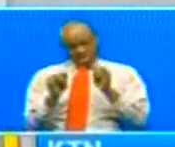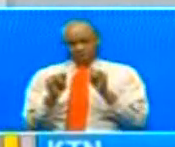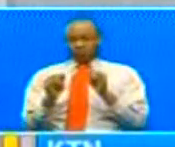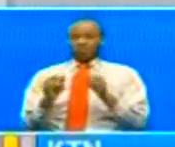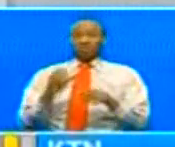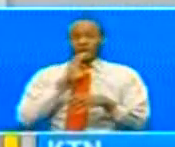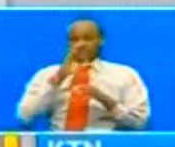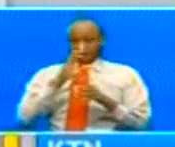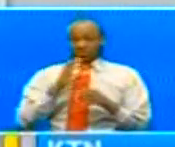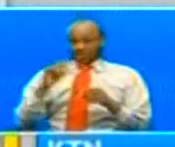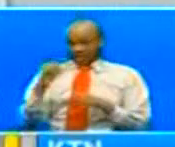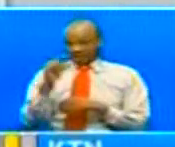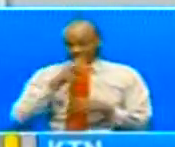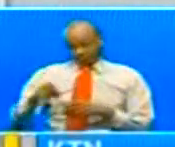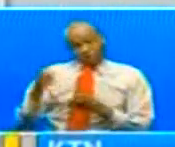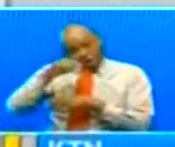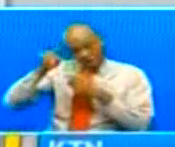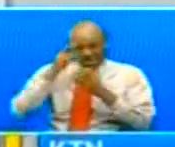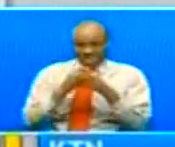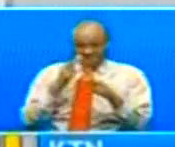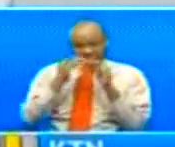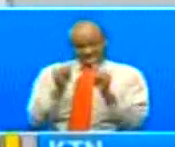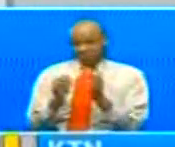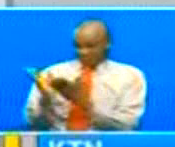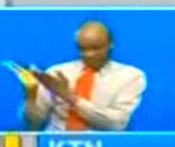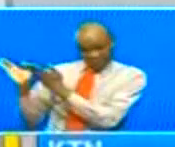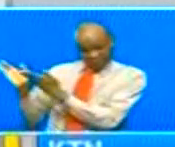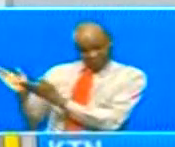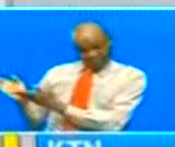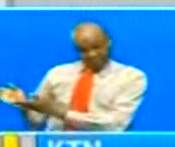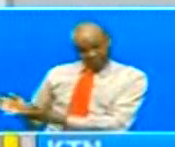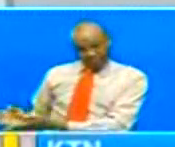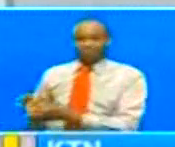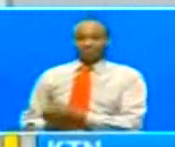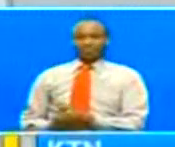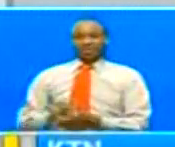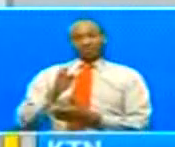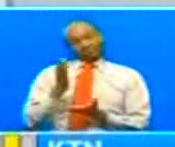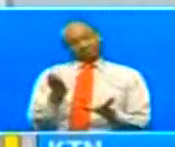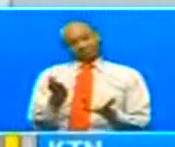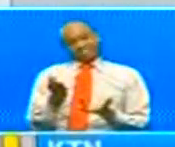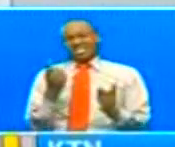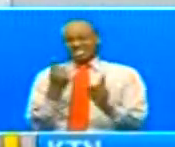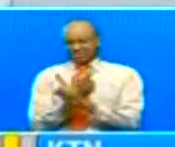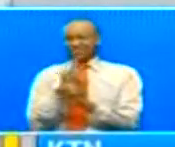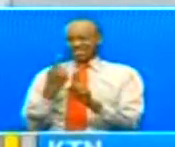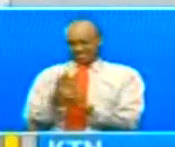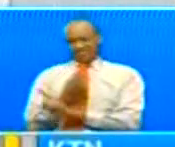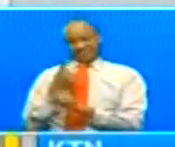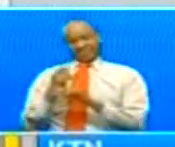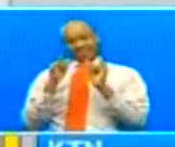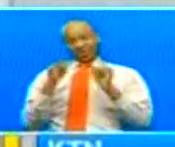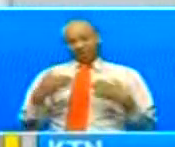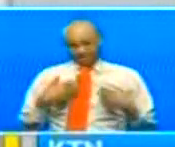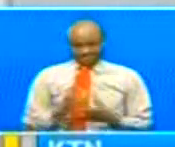County Commander, while Nicholas Maina is the county's new OCPD. Baringo County Commander Hassan Barua moves to